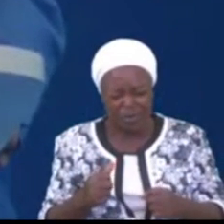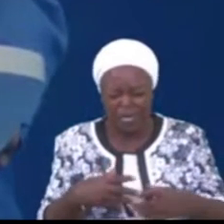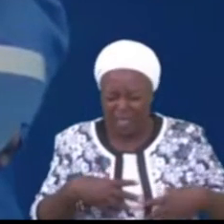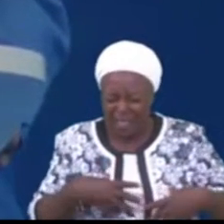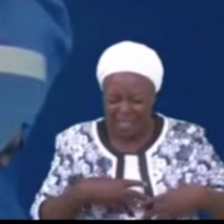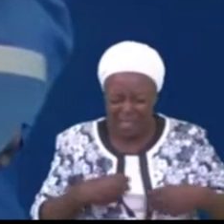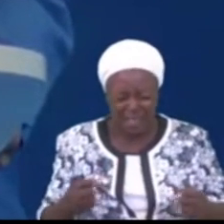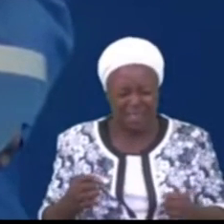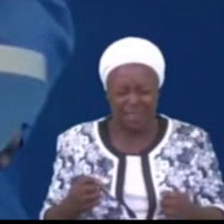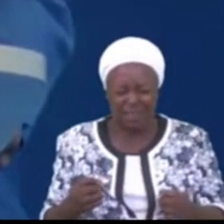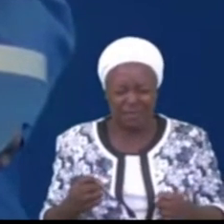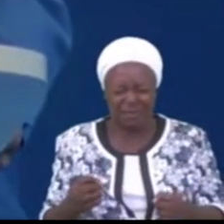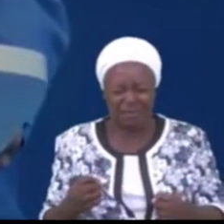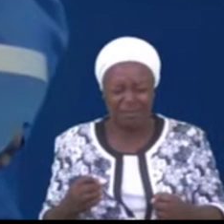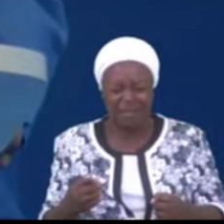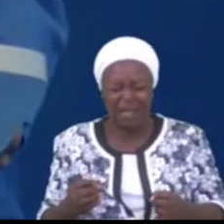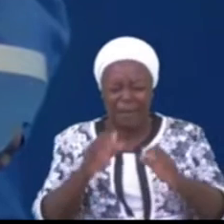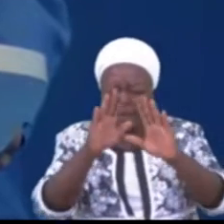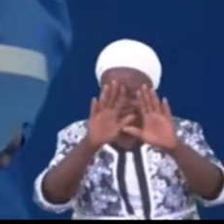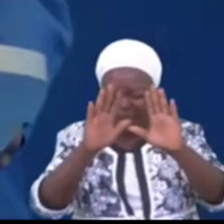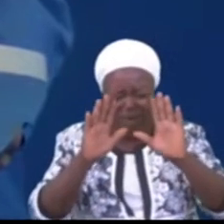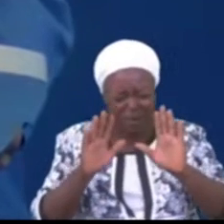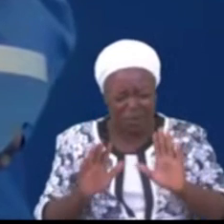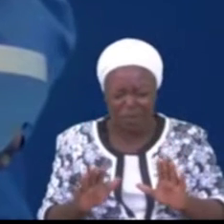Healing. Miracle.